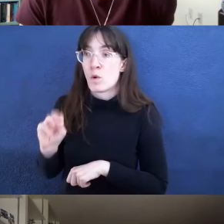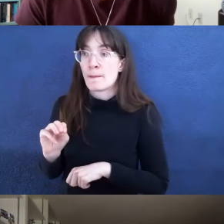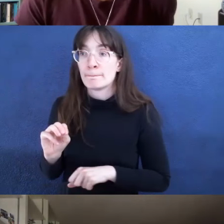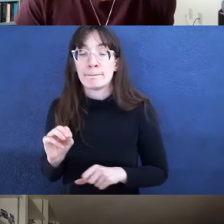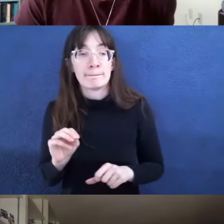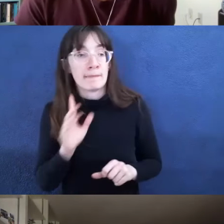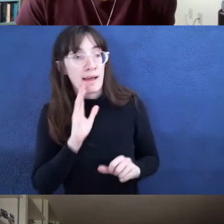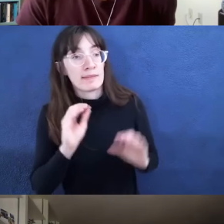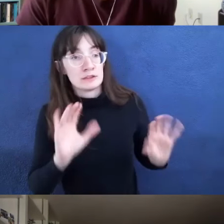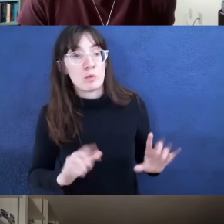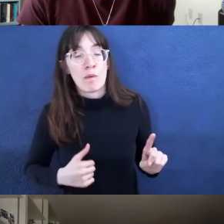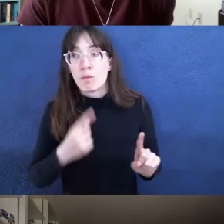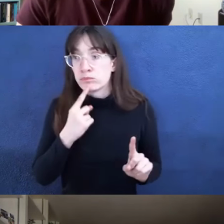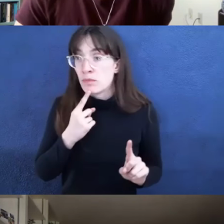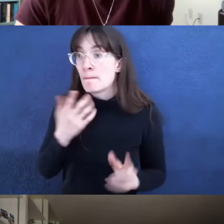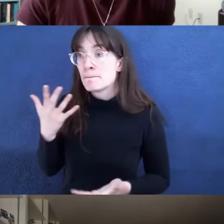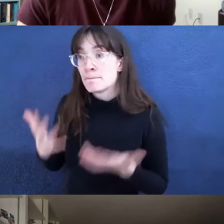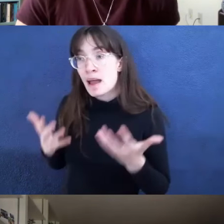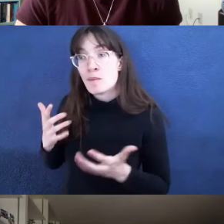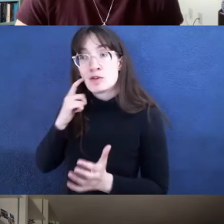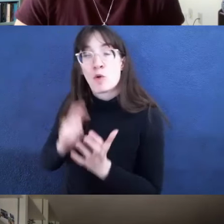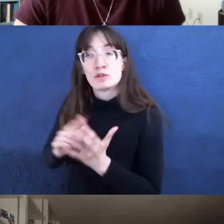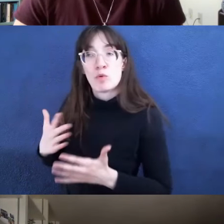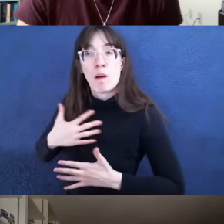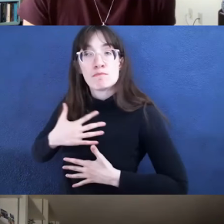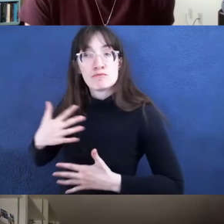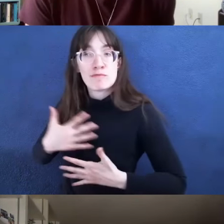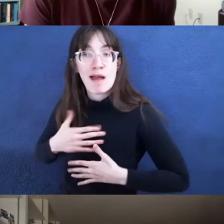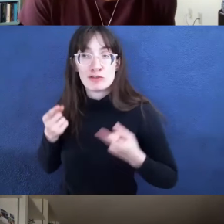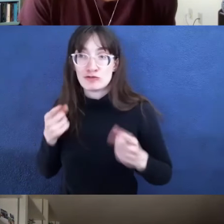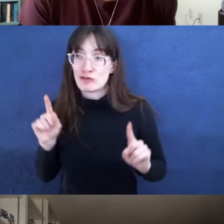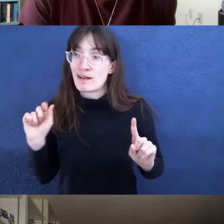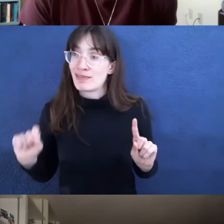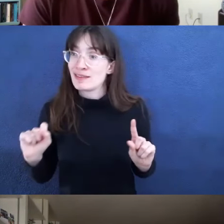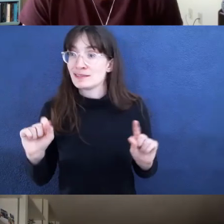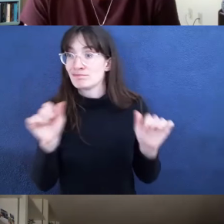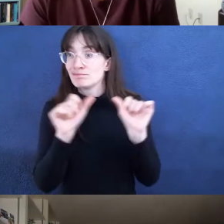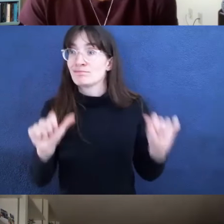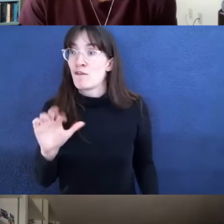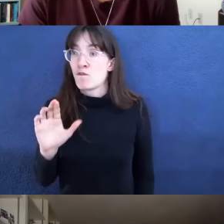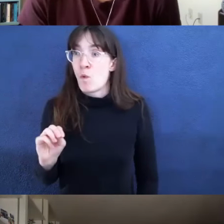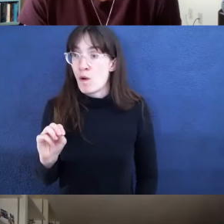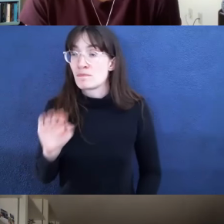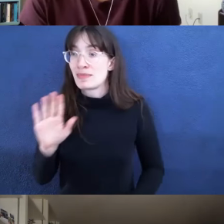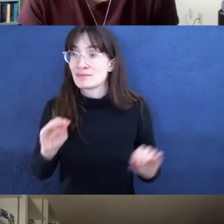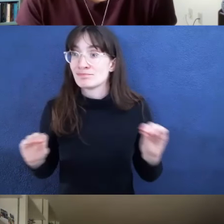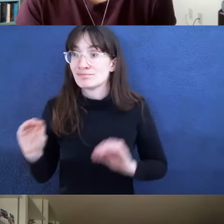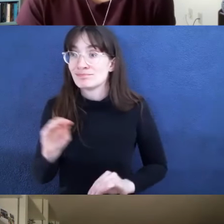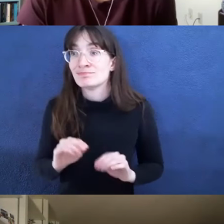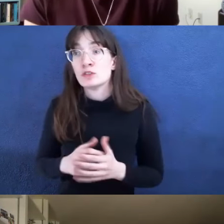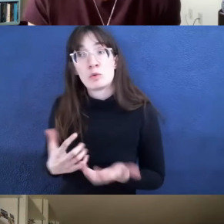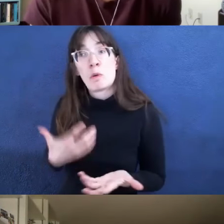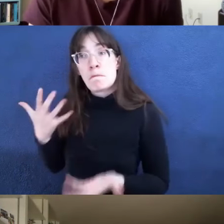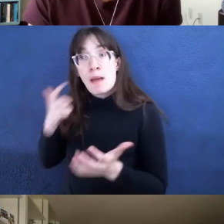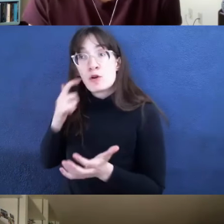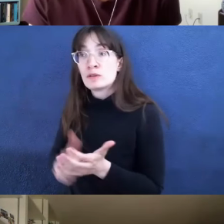might notice your breath in this form. And so it's saying, you might bring awareness to your breathing. There's no telling someone how to breathe or